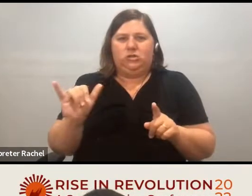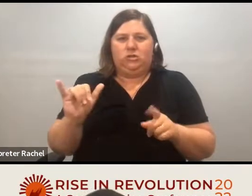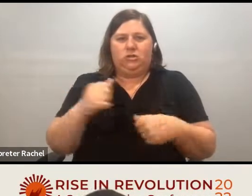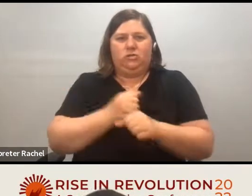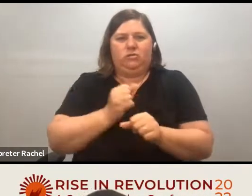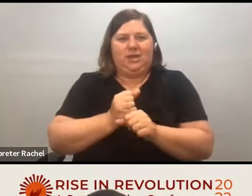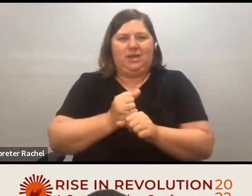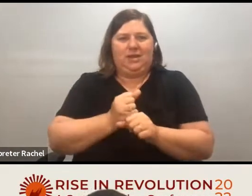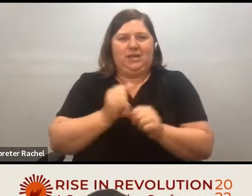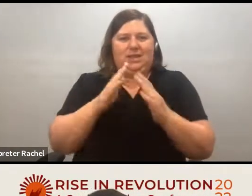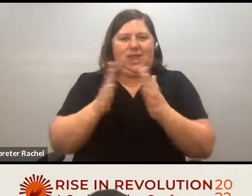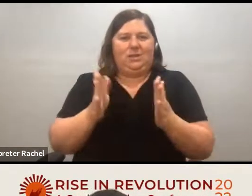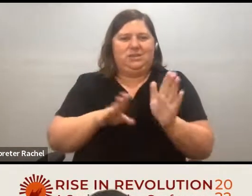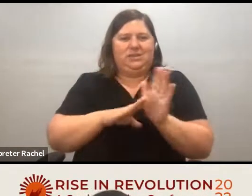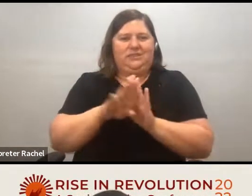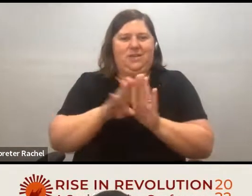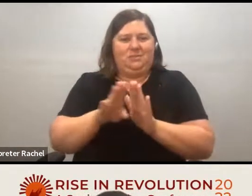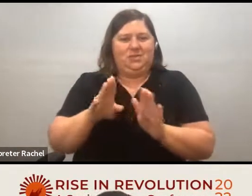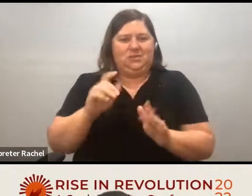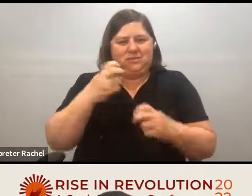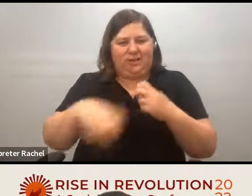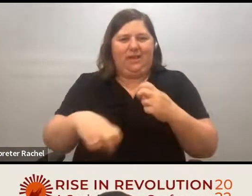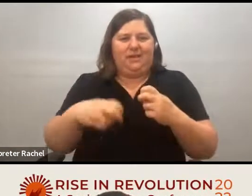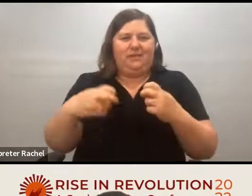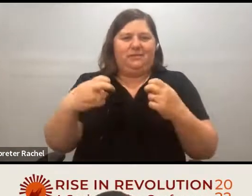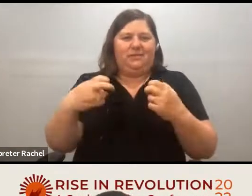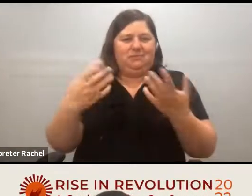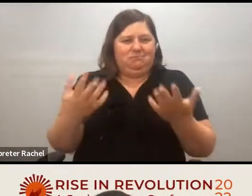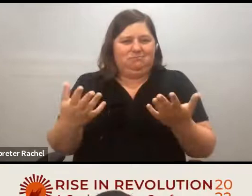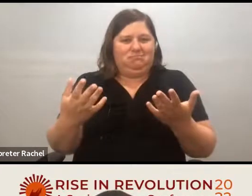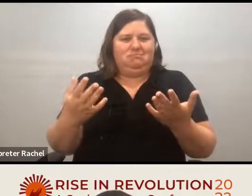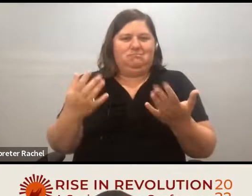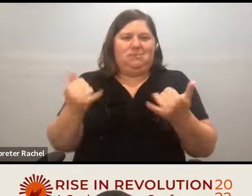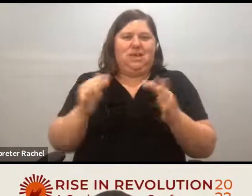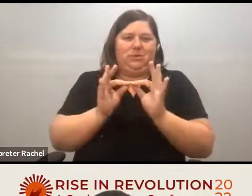these housing developments? It's really tough. Because